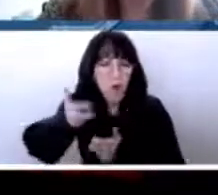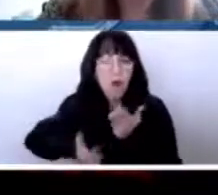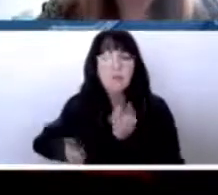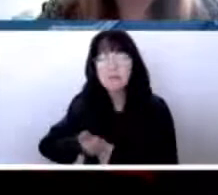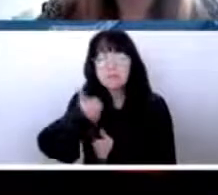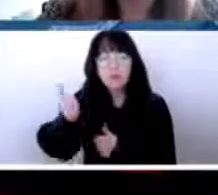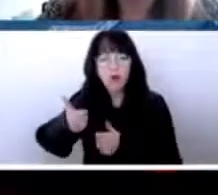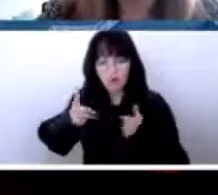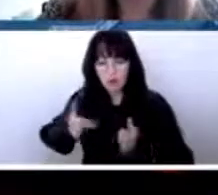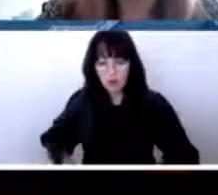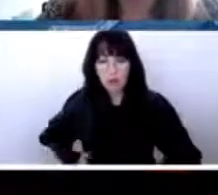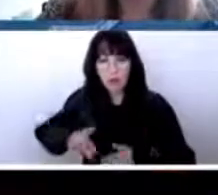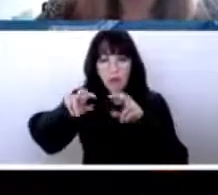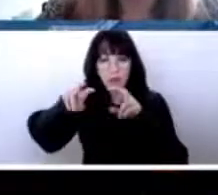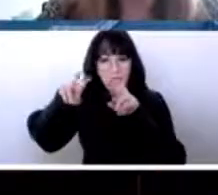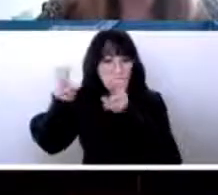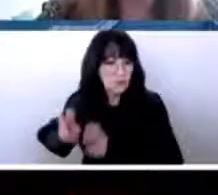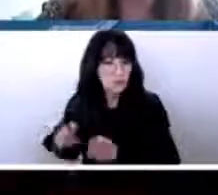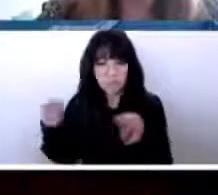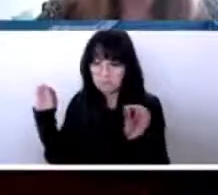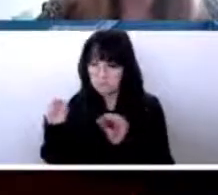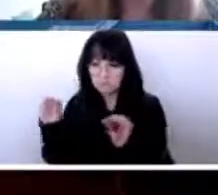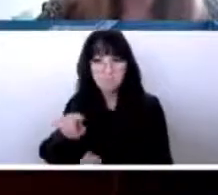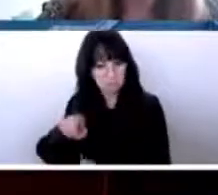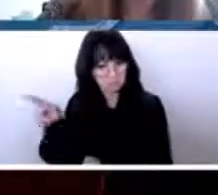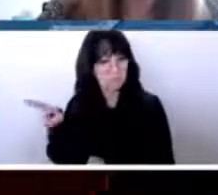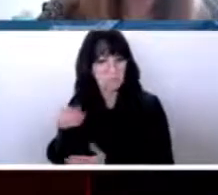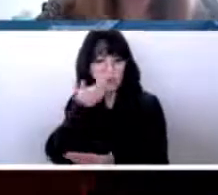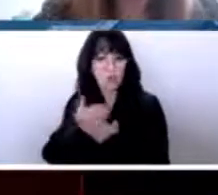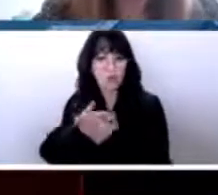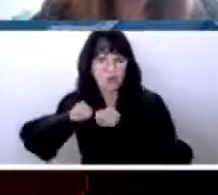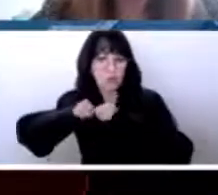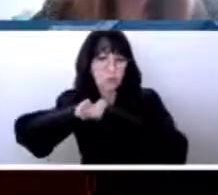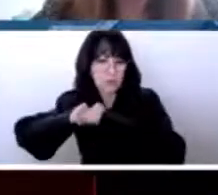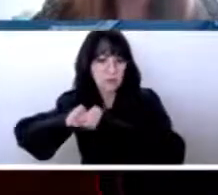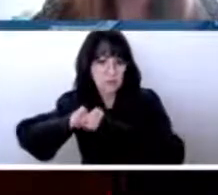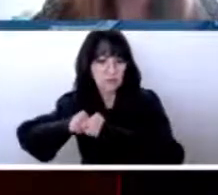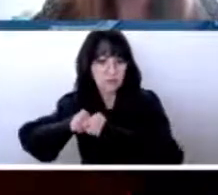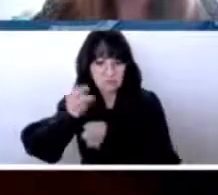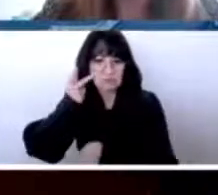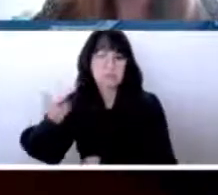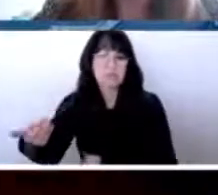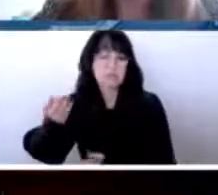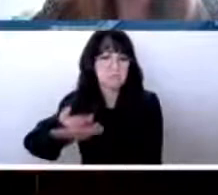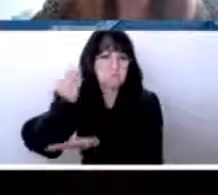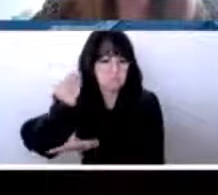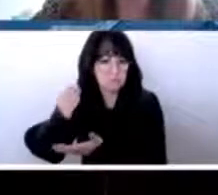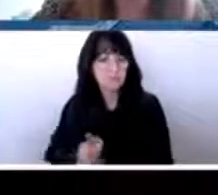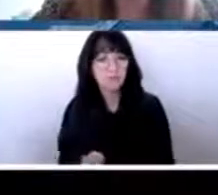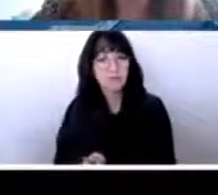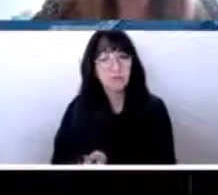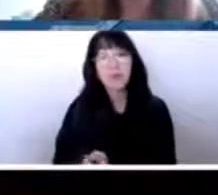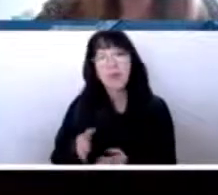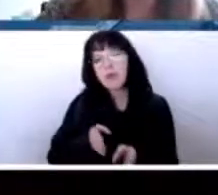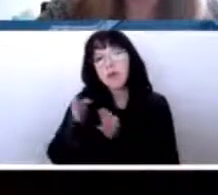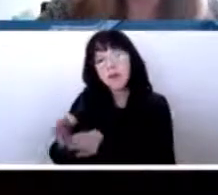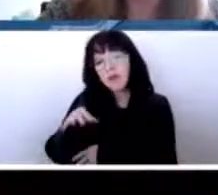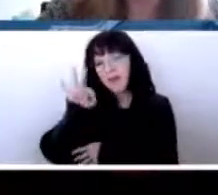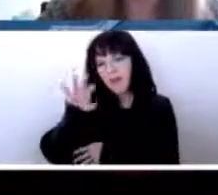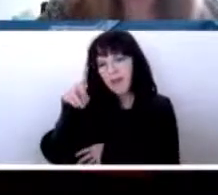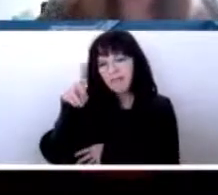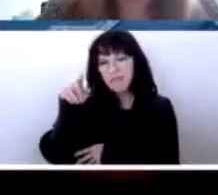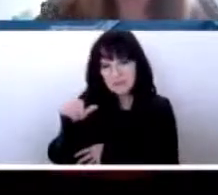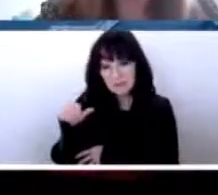and a good immune response was seen. Additionally, FDA's actions yesterday reduced